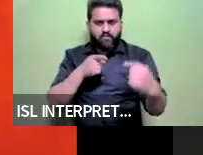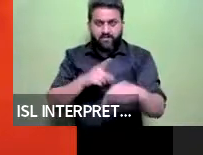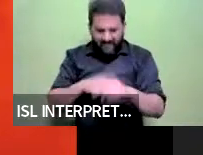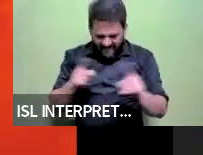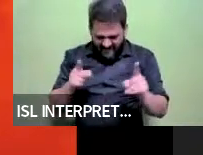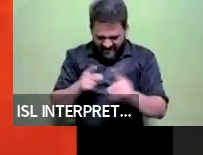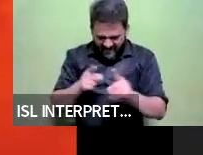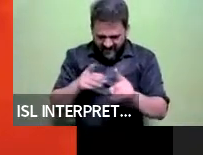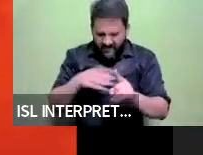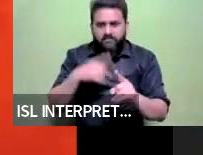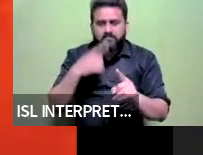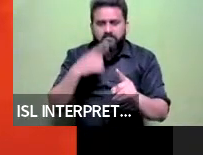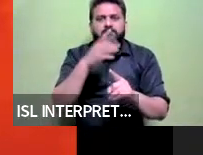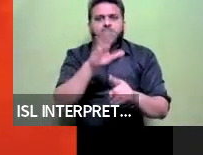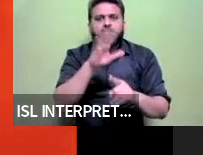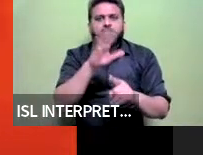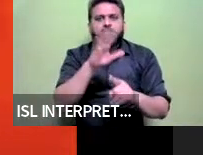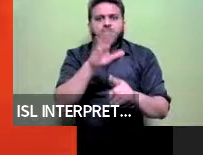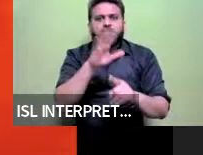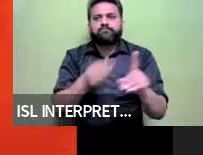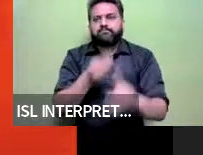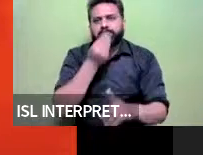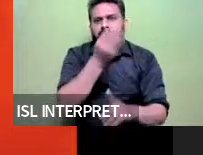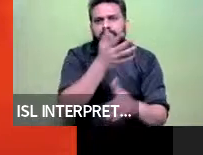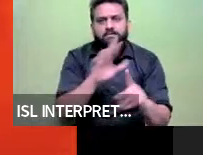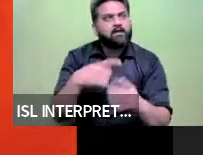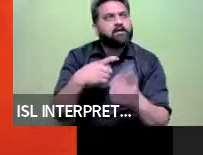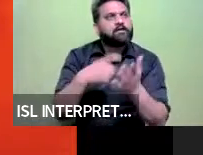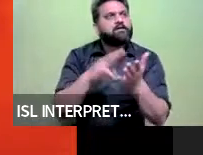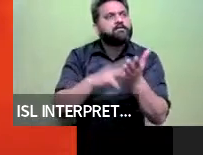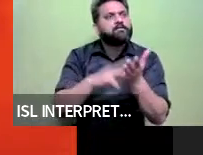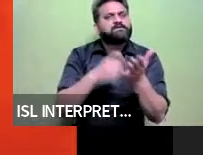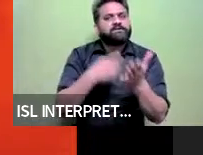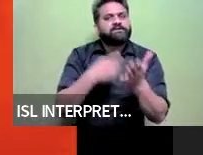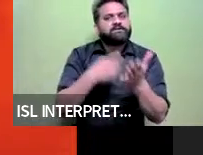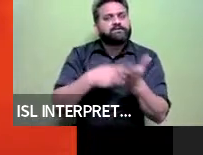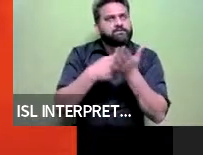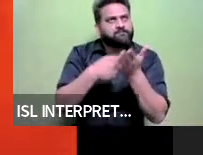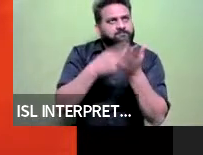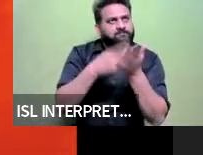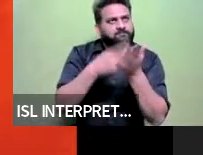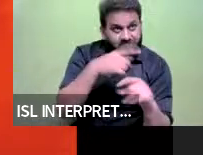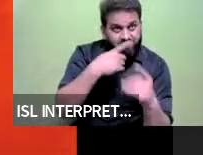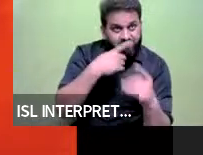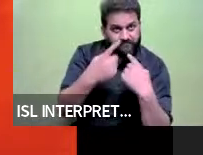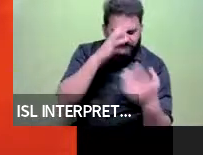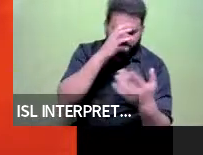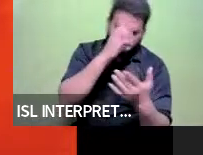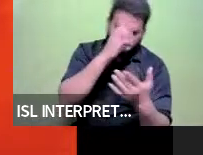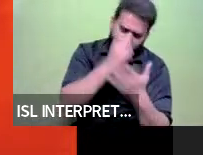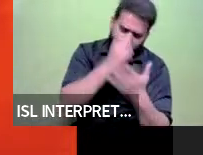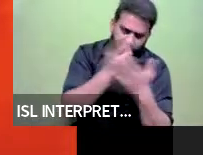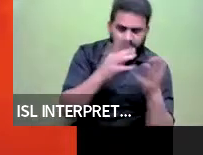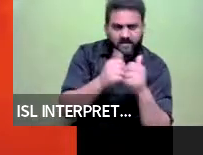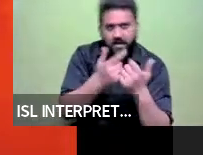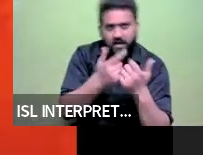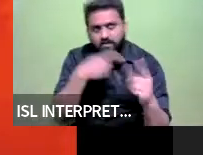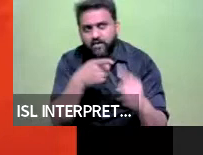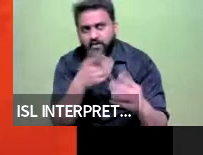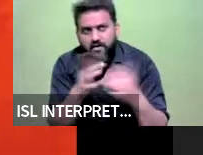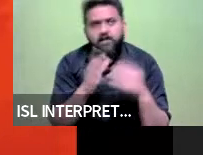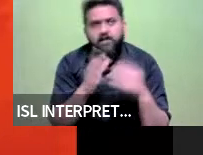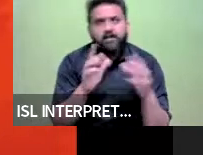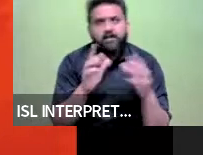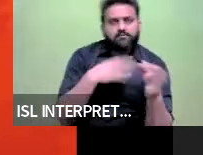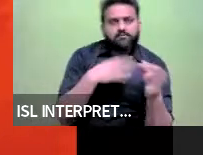you say a small point. You just say that, Mr. Arbitrator, this case, you have to just decide on this point and just explain